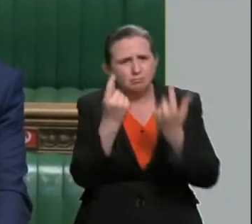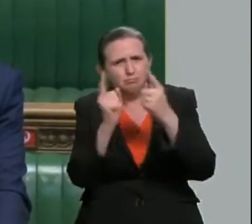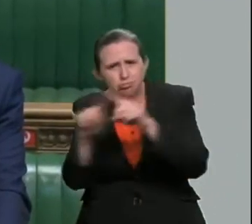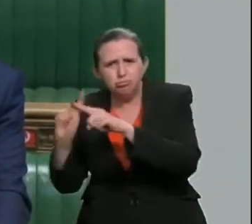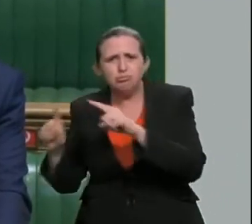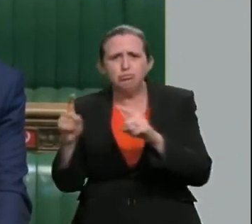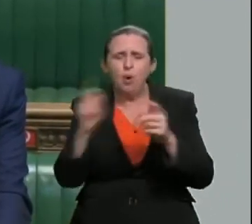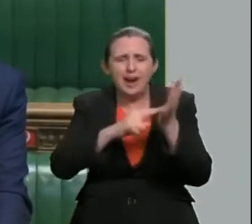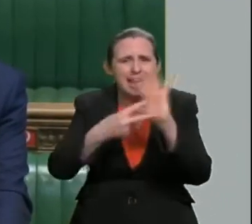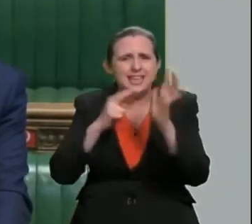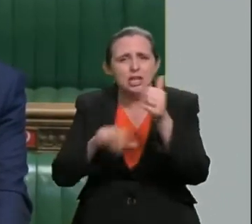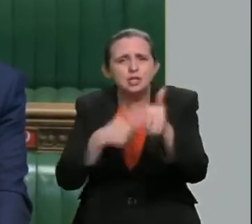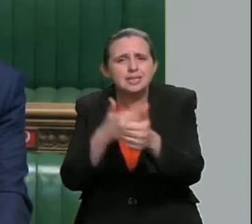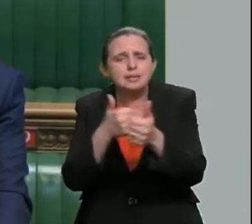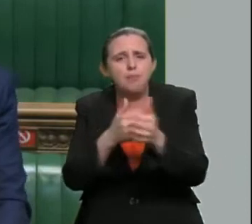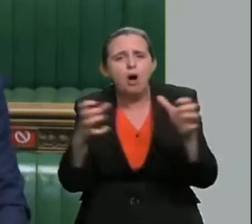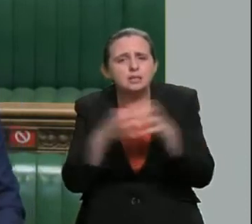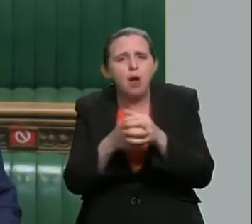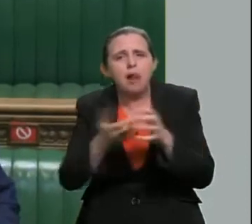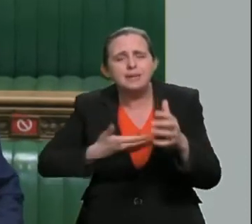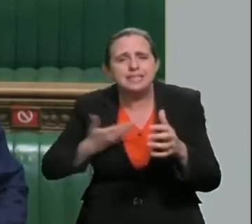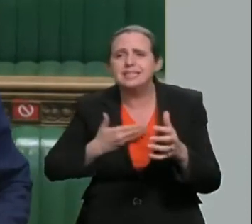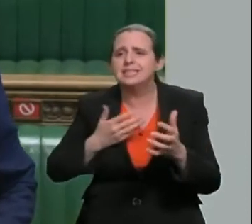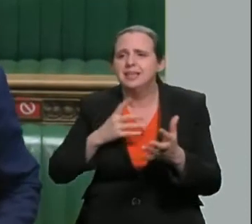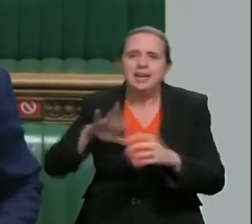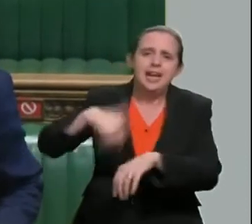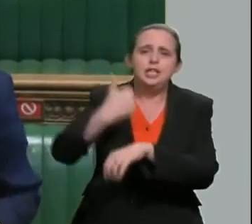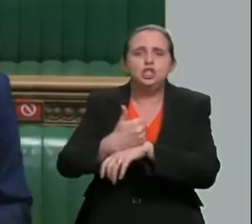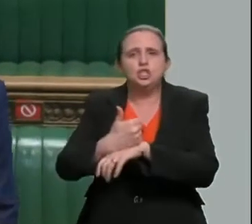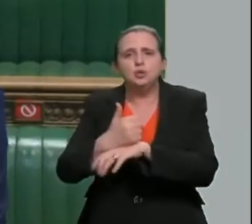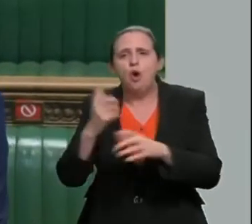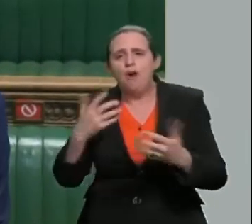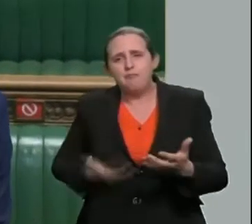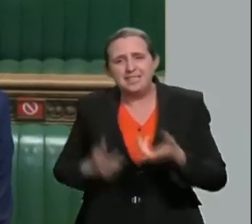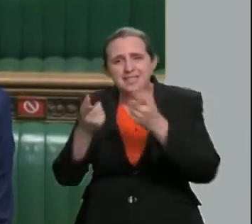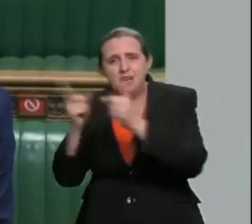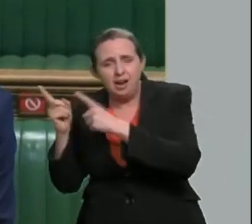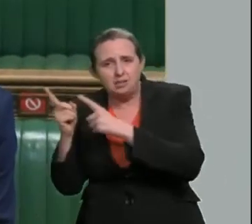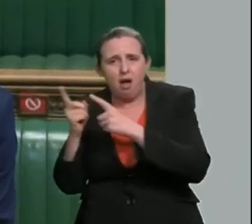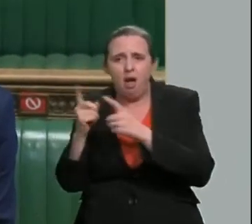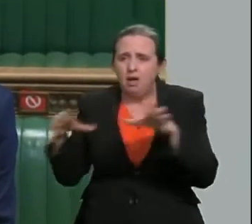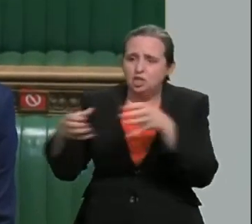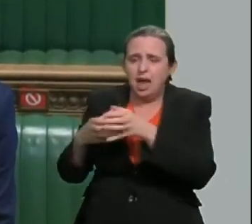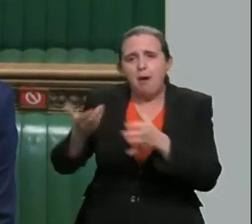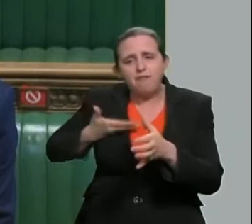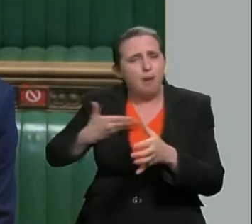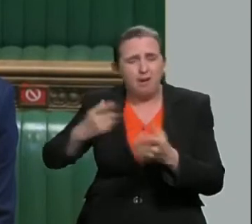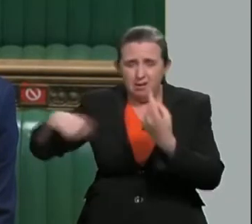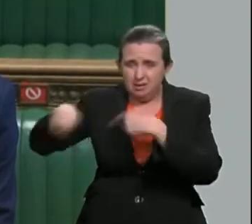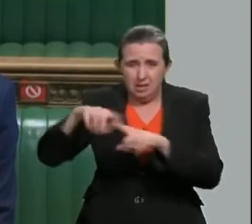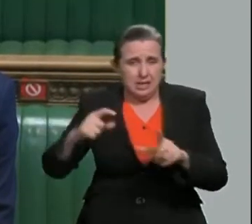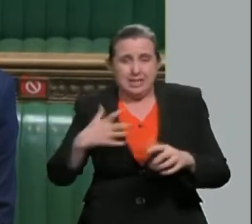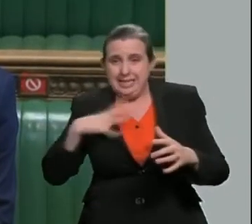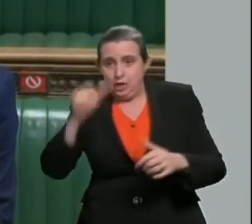Small Businesses, the Institute of Directors and the British Chamber of Commerce have all said the same thing. They all say, Prime Minister, they can't